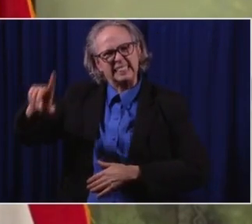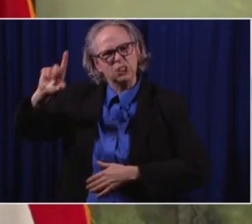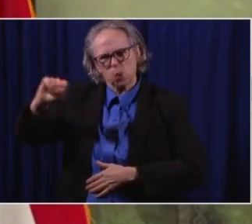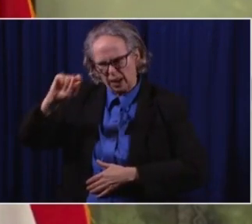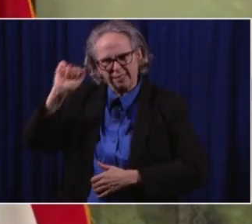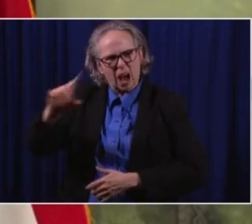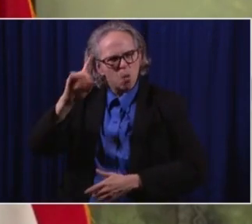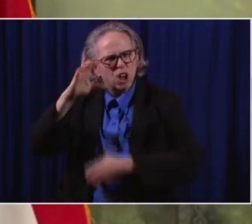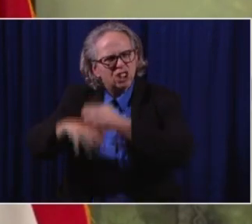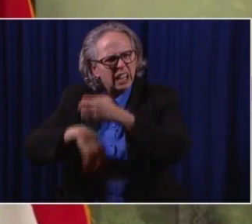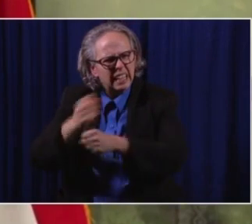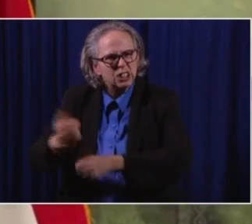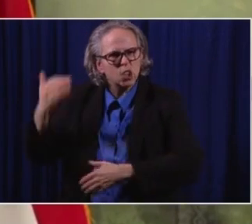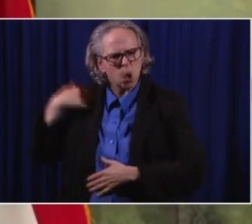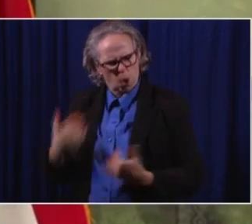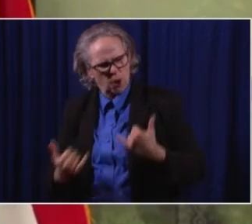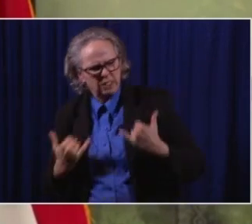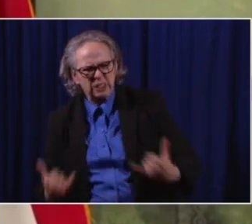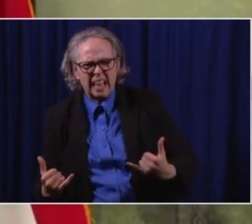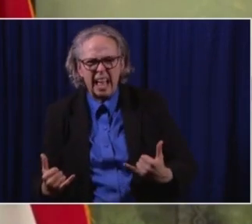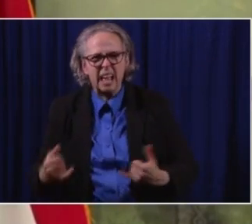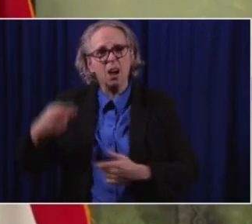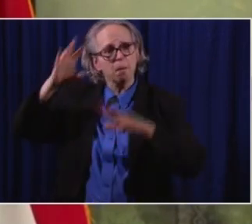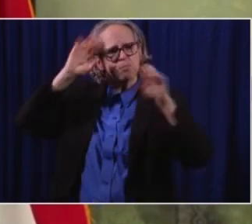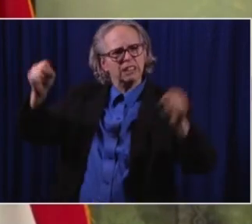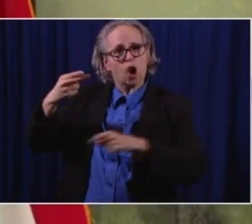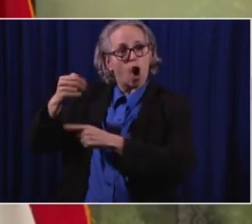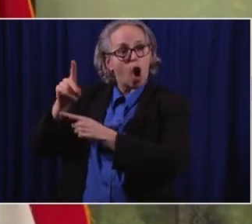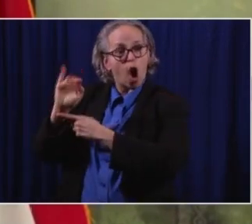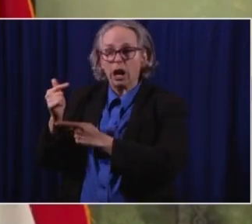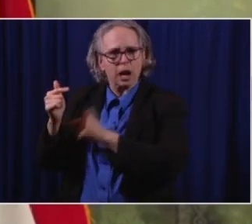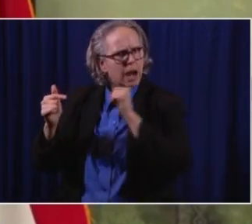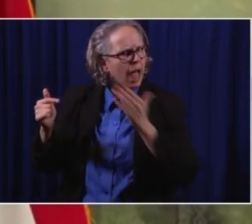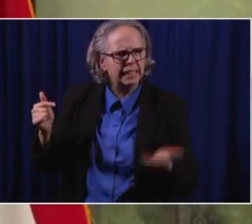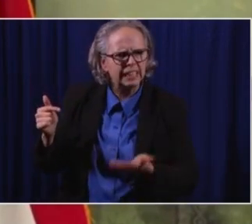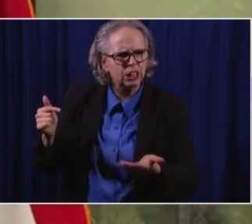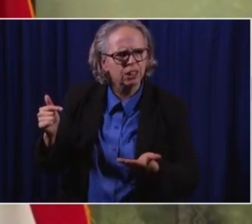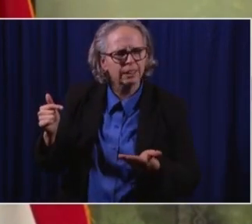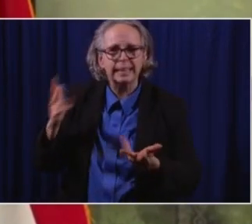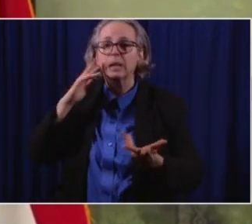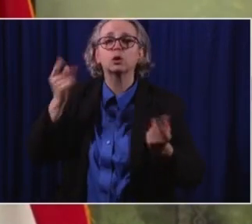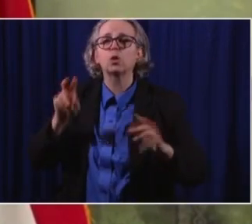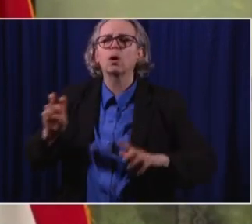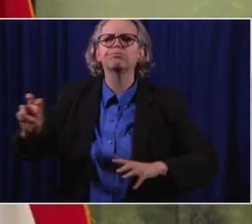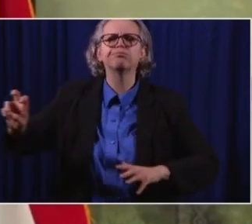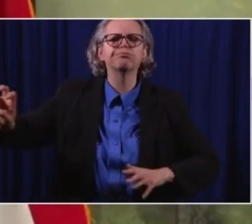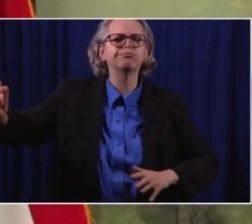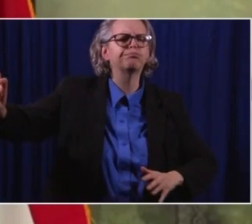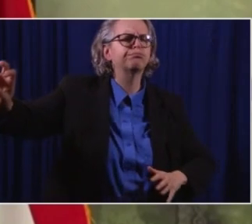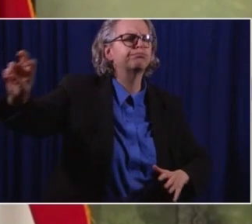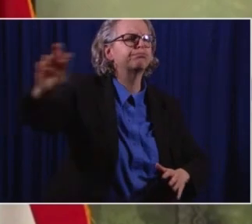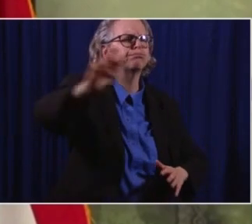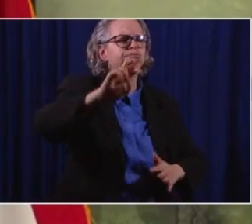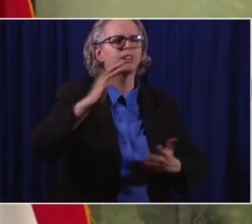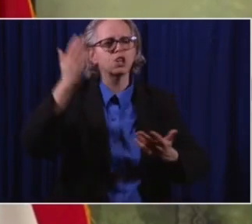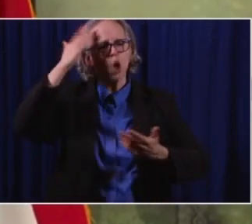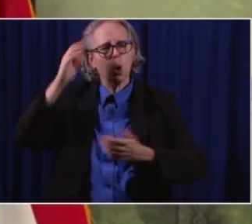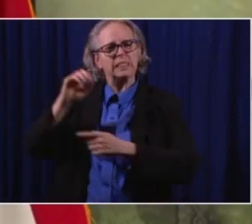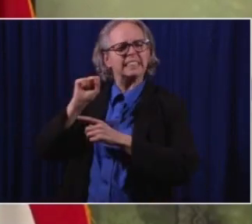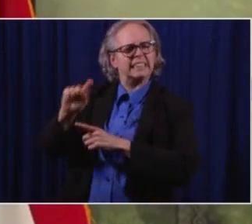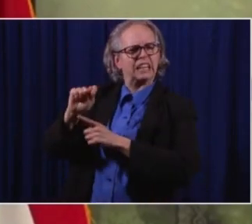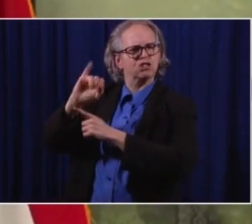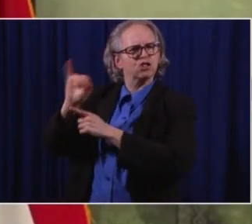actually here. He was away from his front porch campaign giving speeches in St. Joseph, Missouri. And then